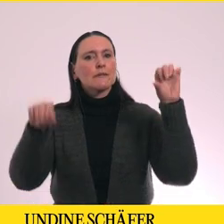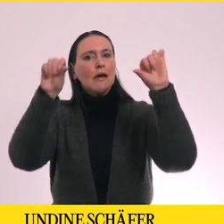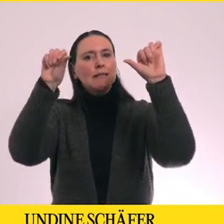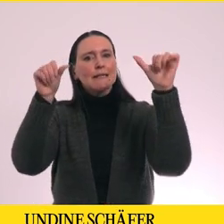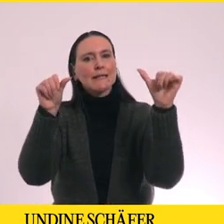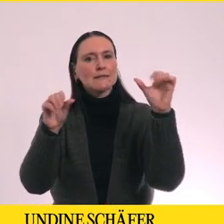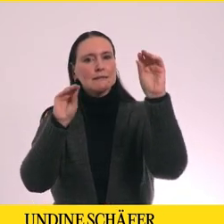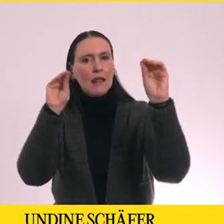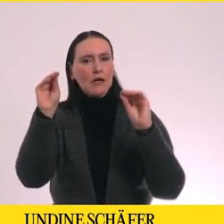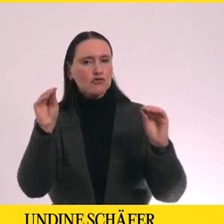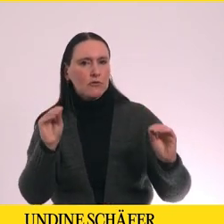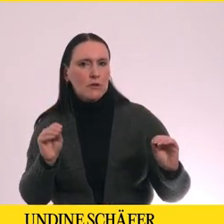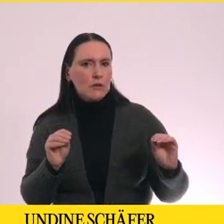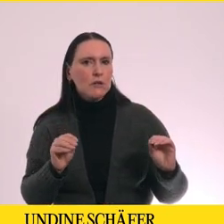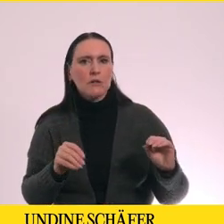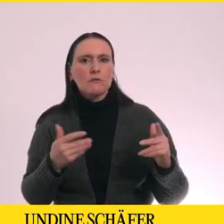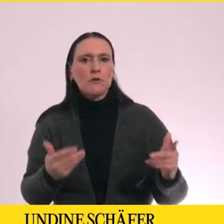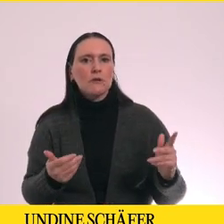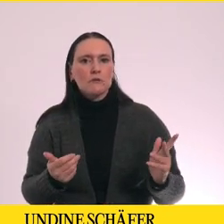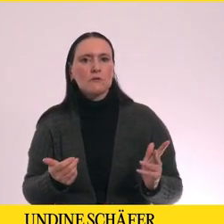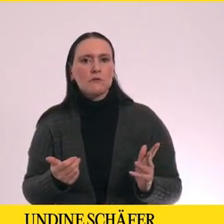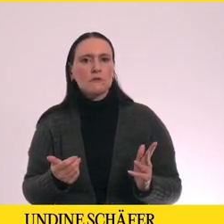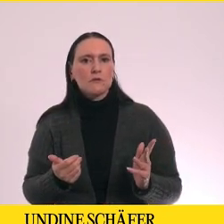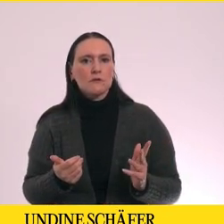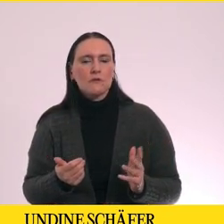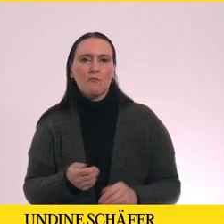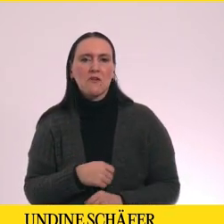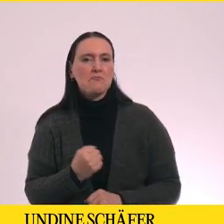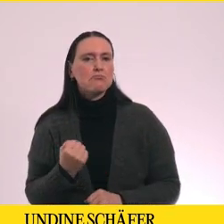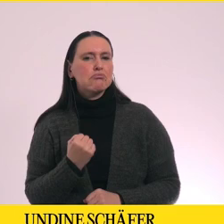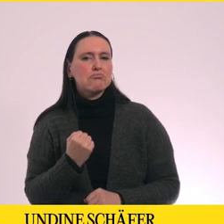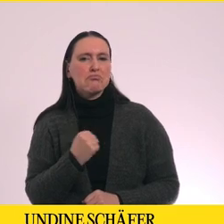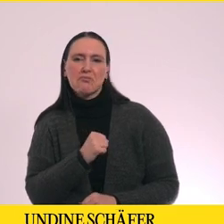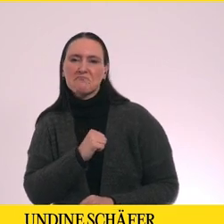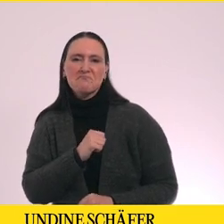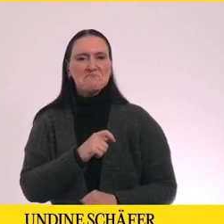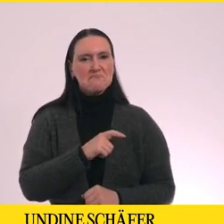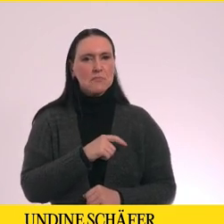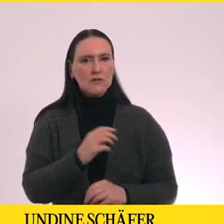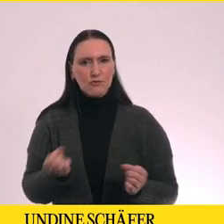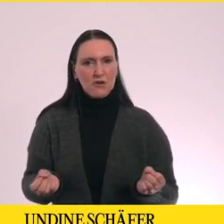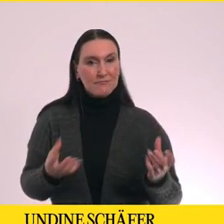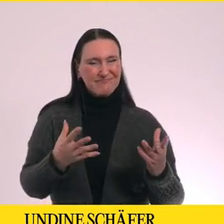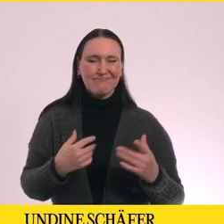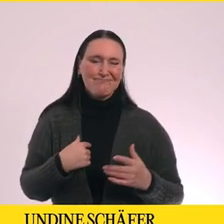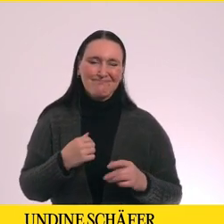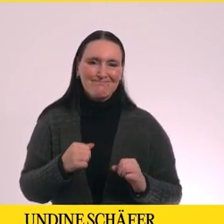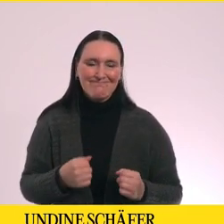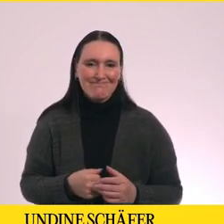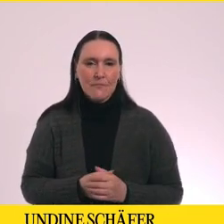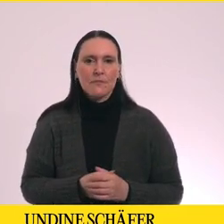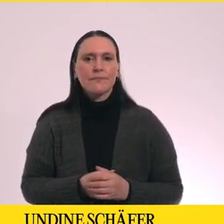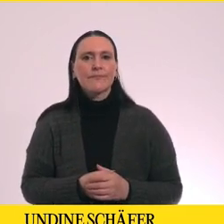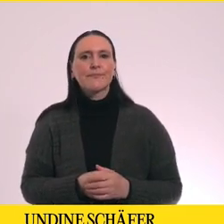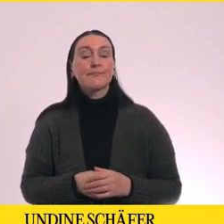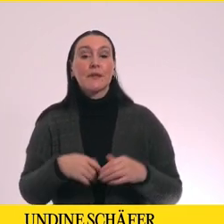we cannot afford that luxury. And I think that that's one of the differences, because for us, we chose comedy because it's one of those escape gates